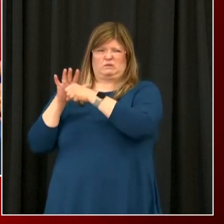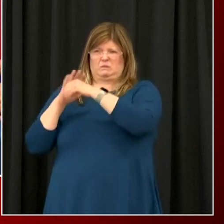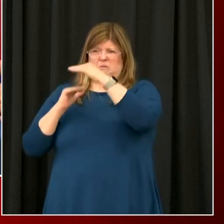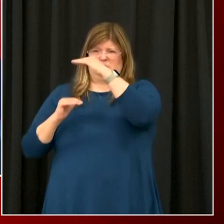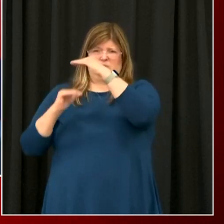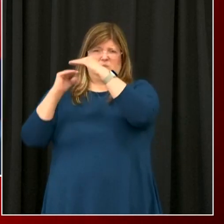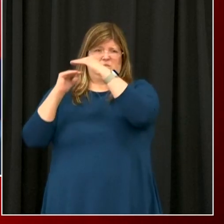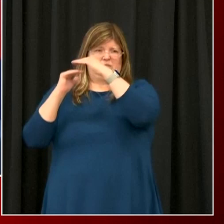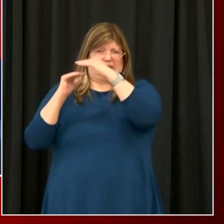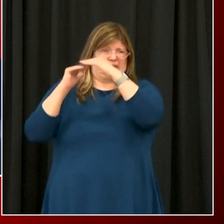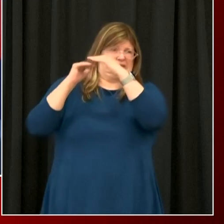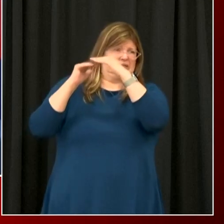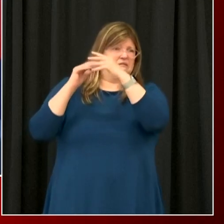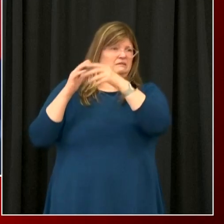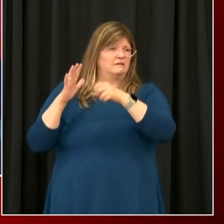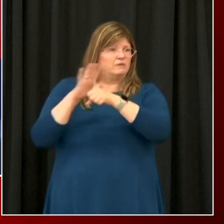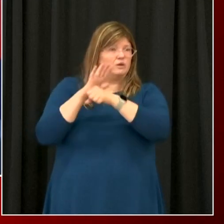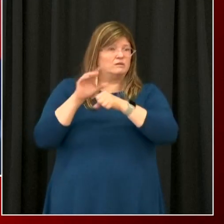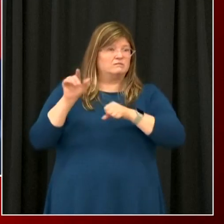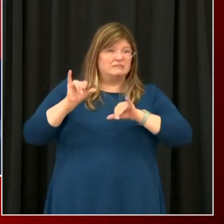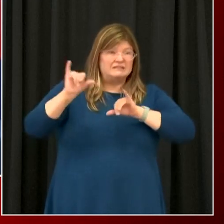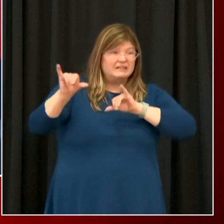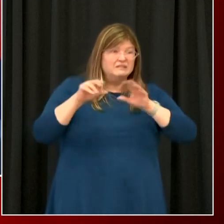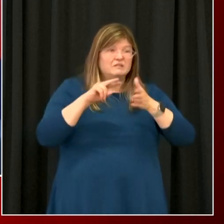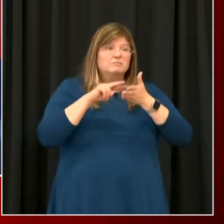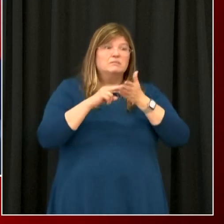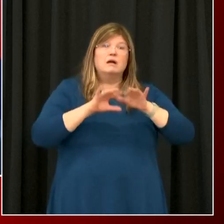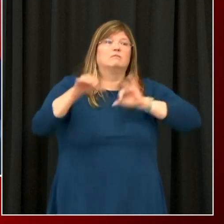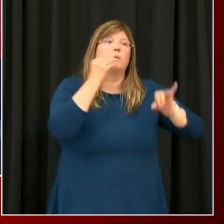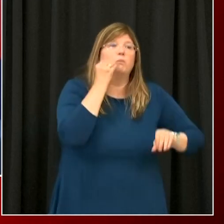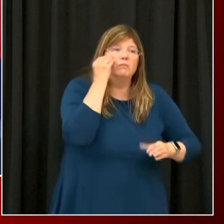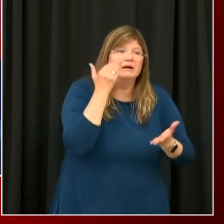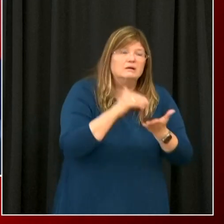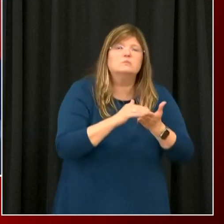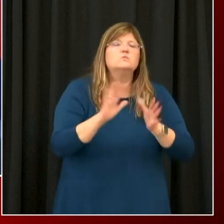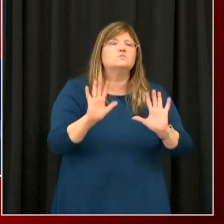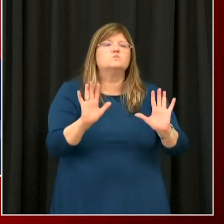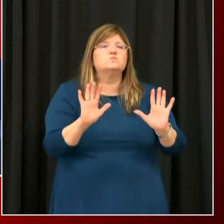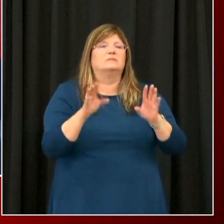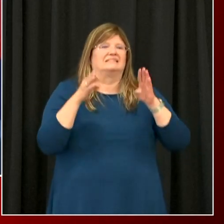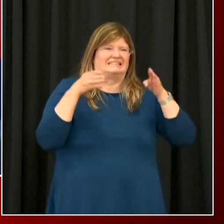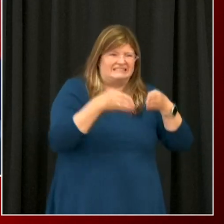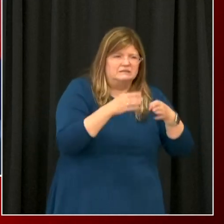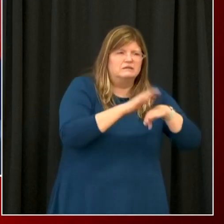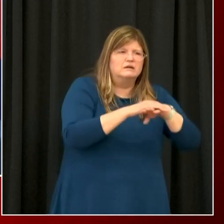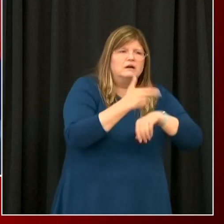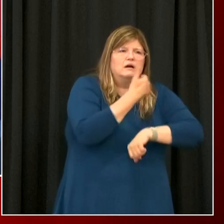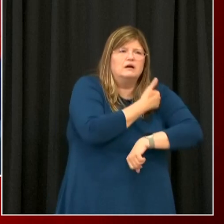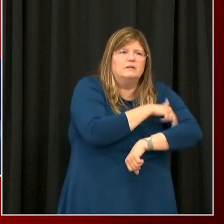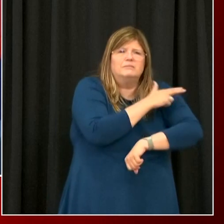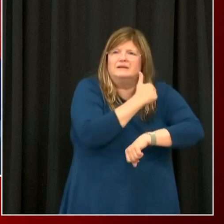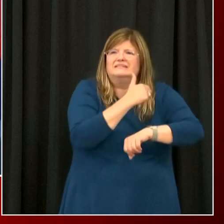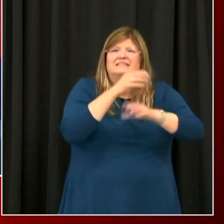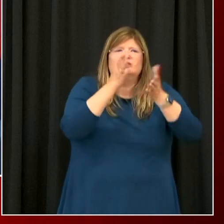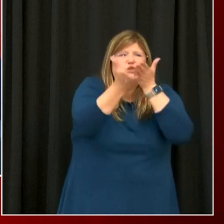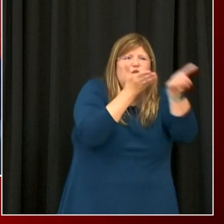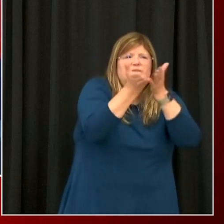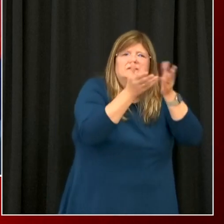to staying at home. That would trigger interventions with our hospital providers. And I know you